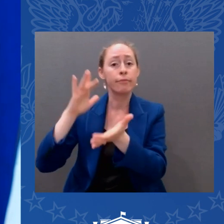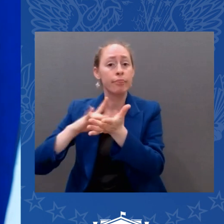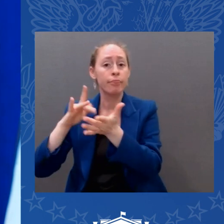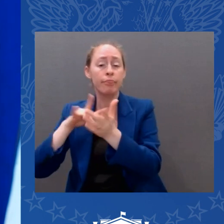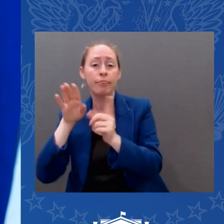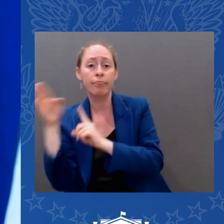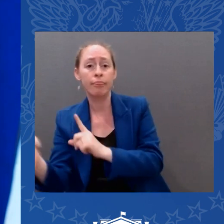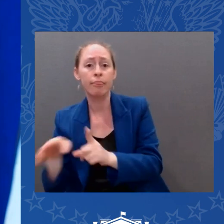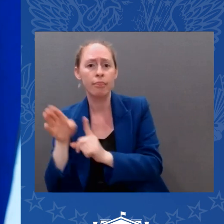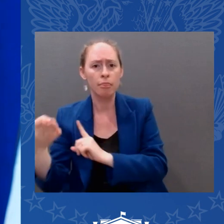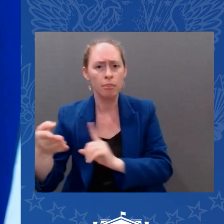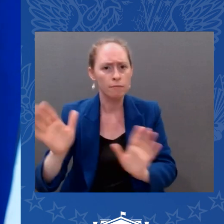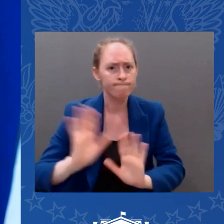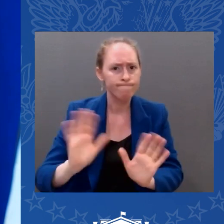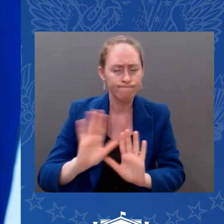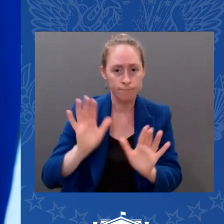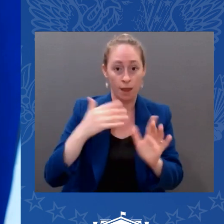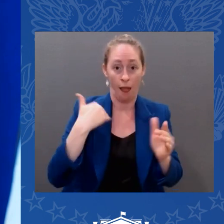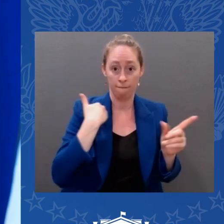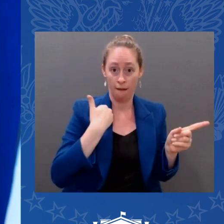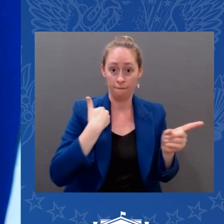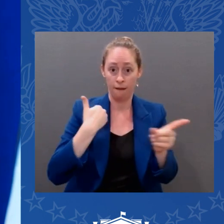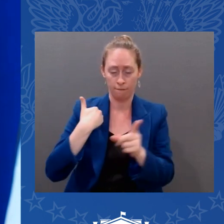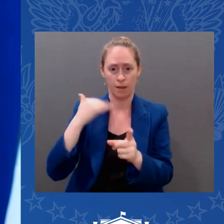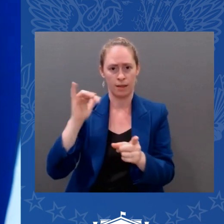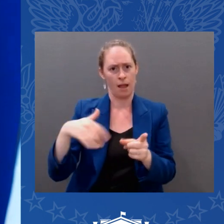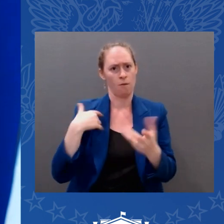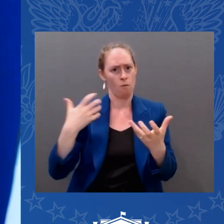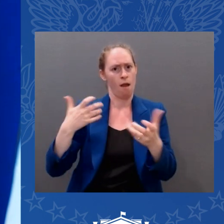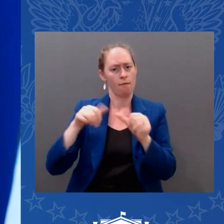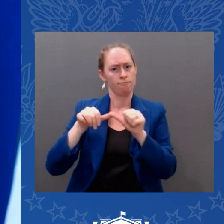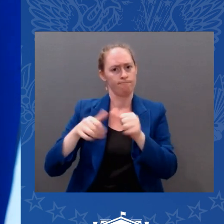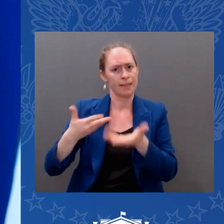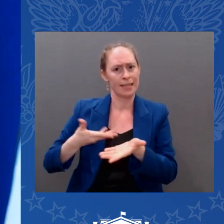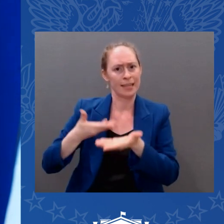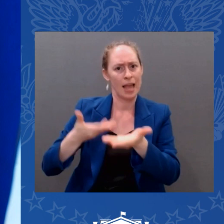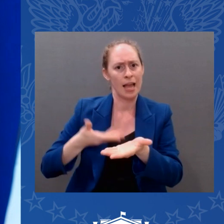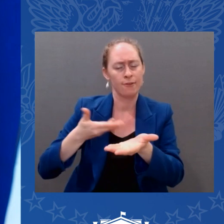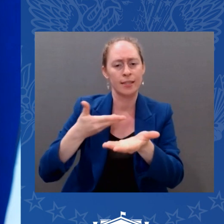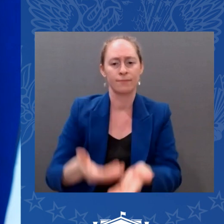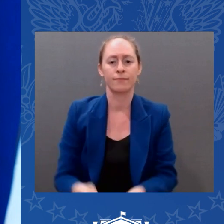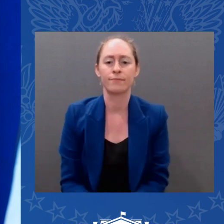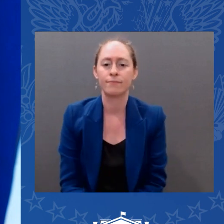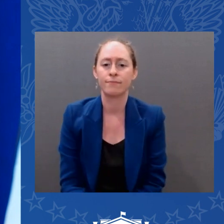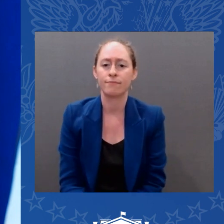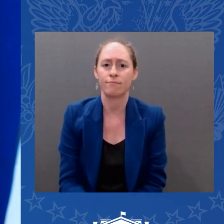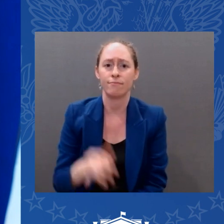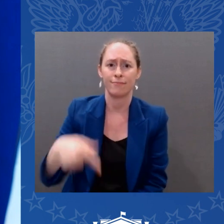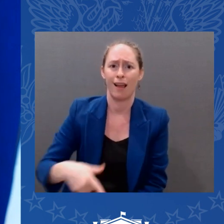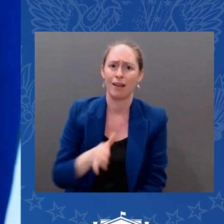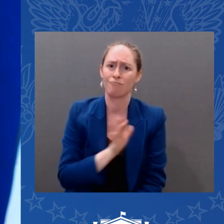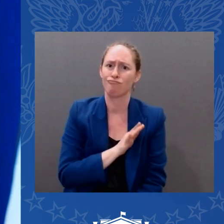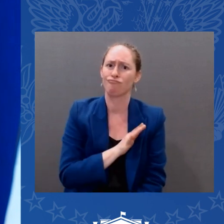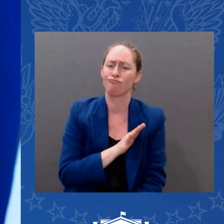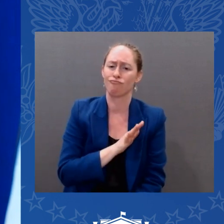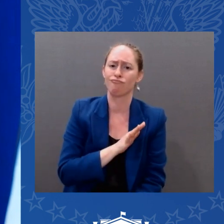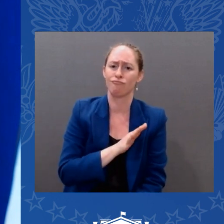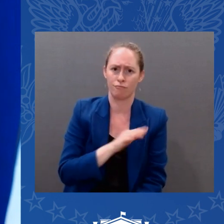a valuable management tool to move from the words to actions.